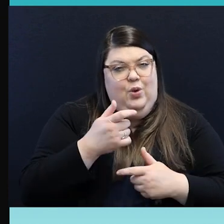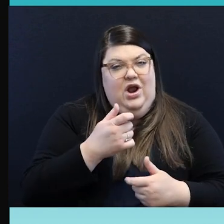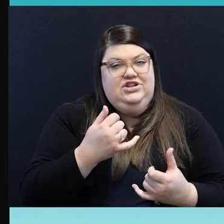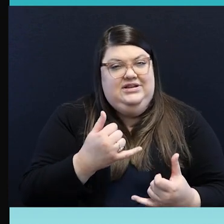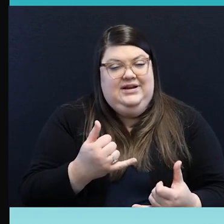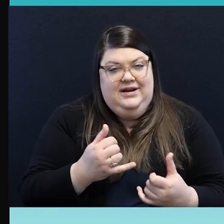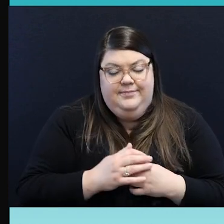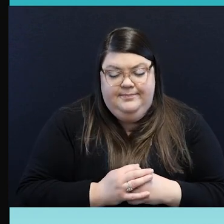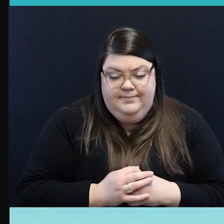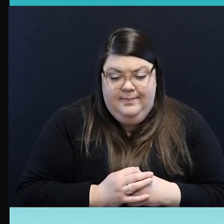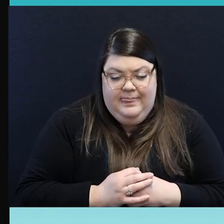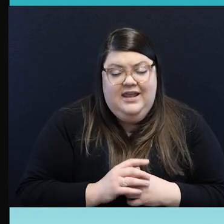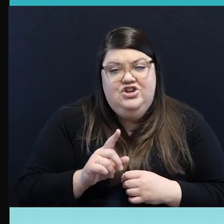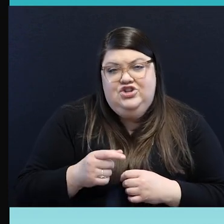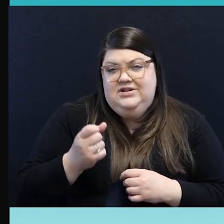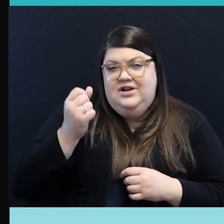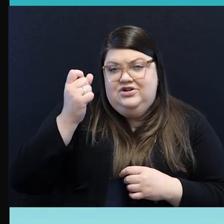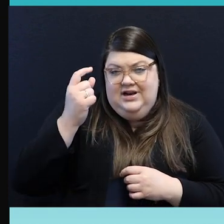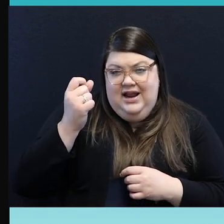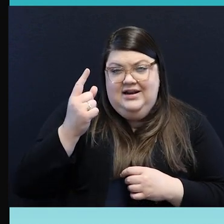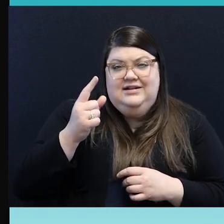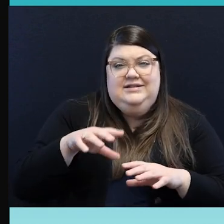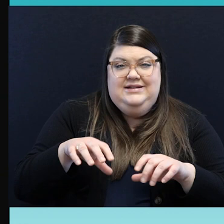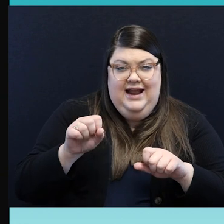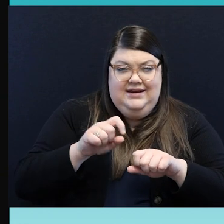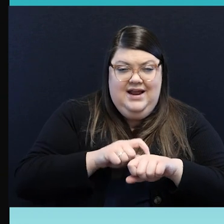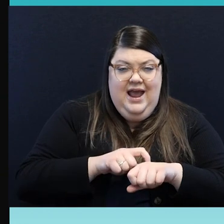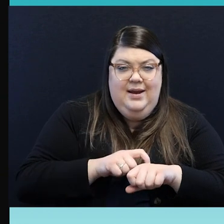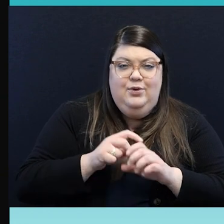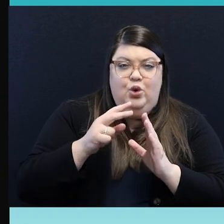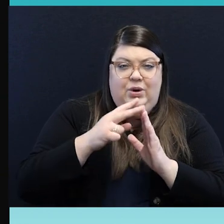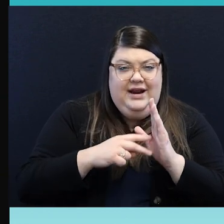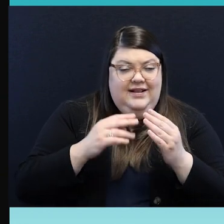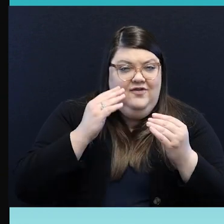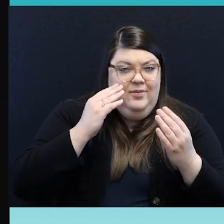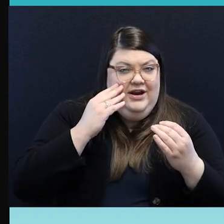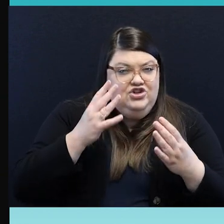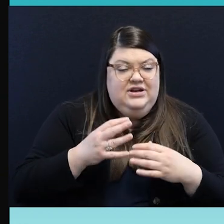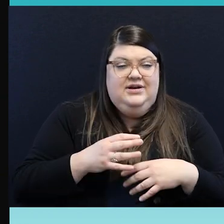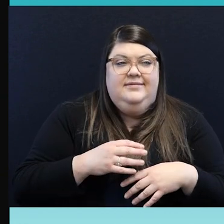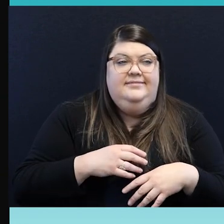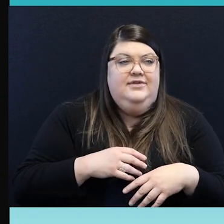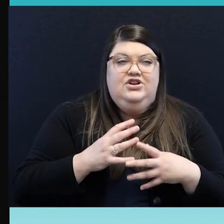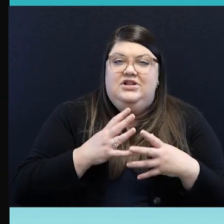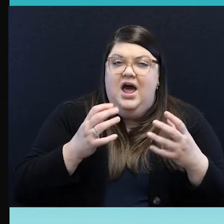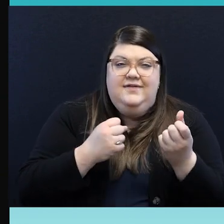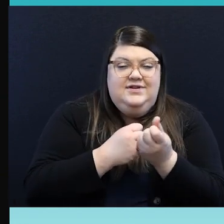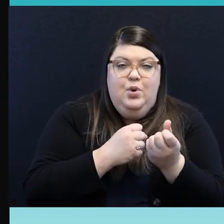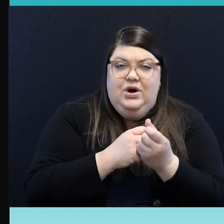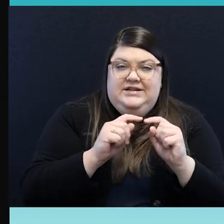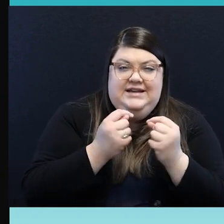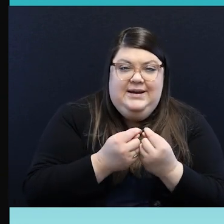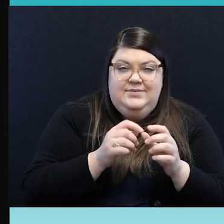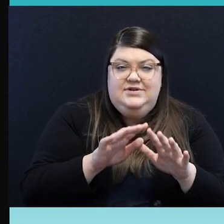that, again, take time, read the information. There's lots of support teams around the state to be able